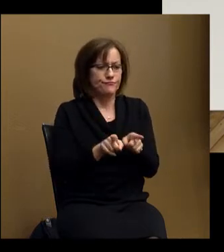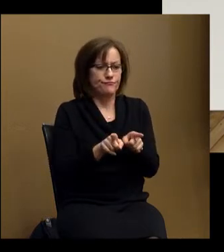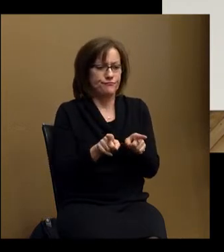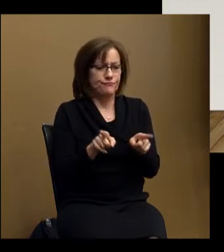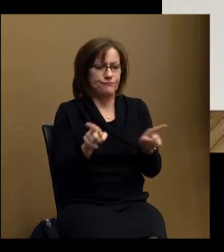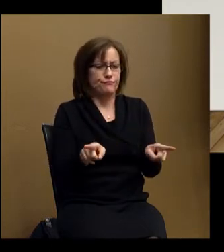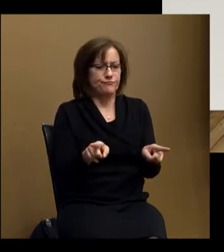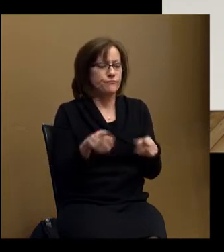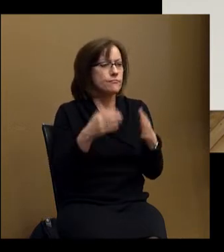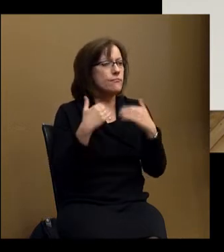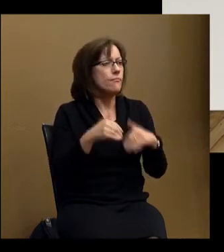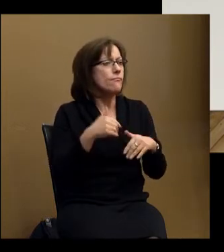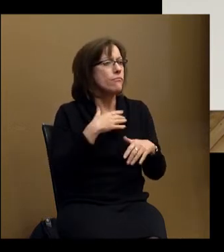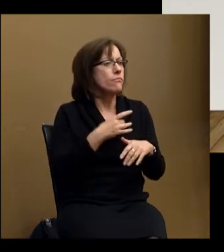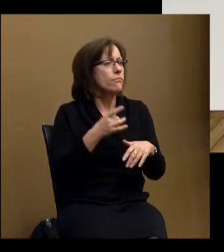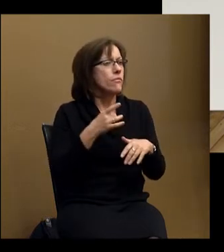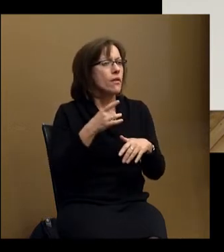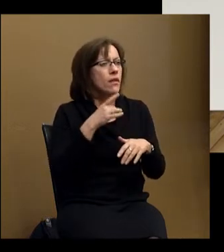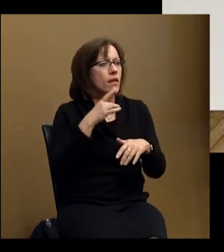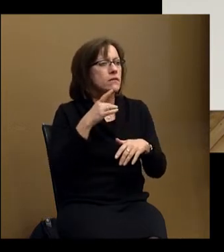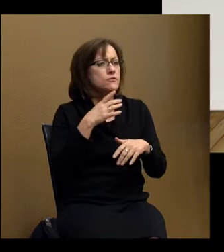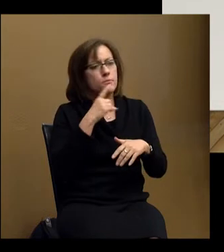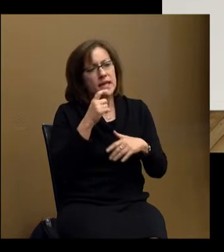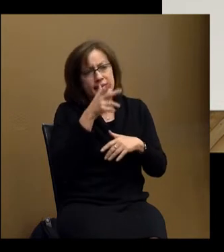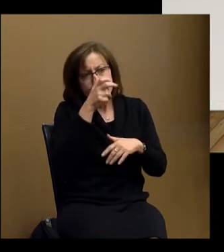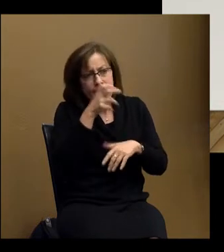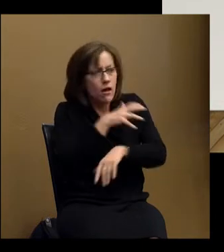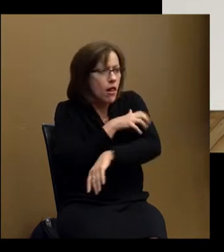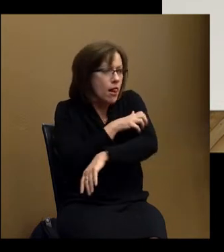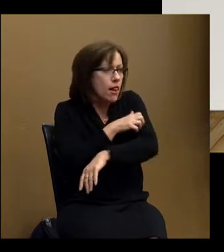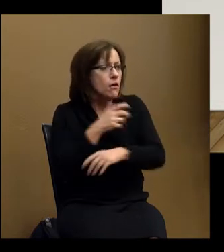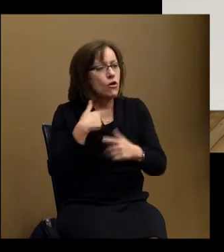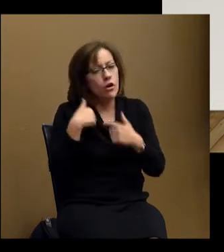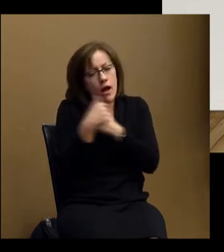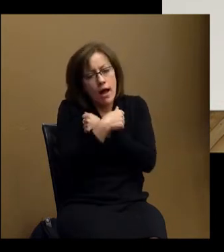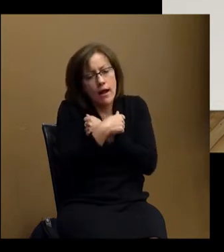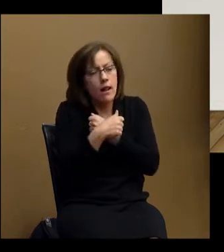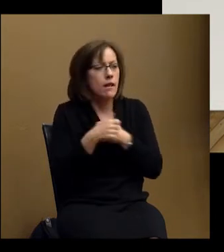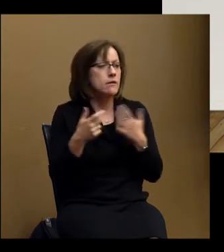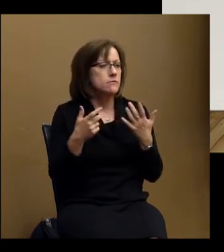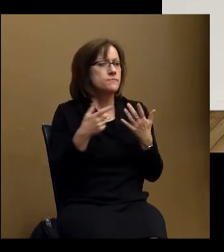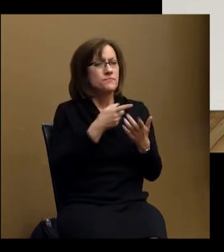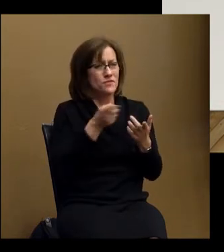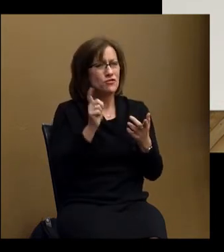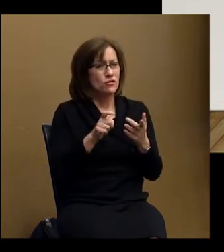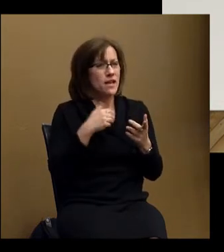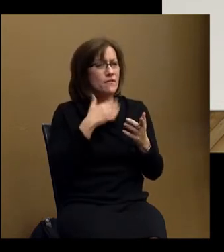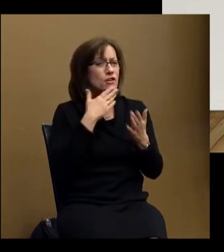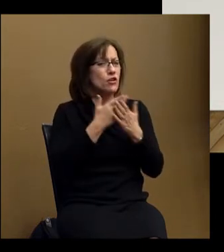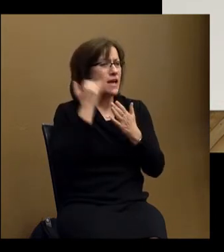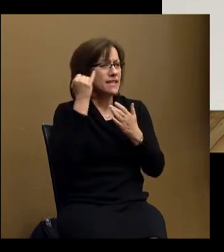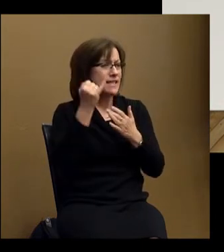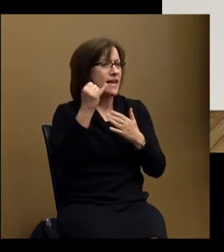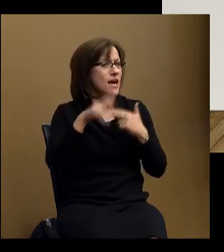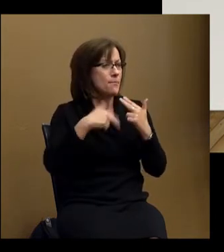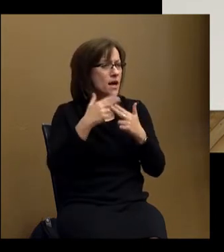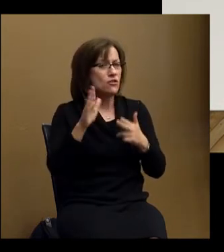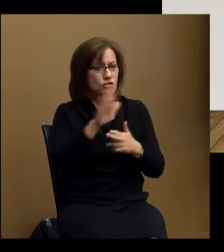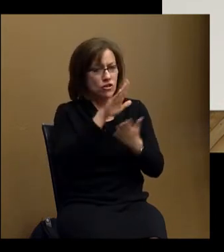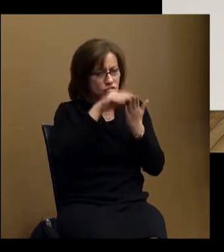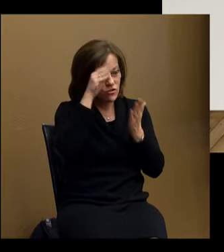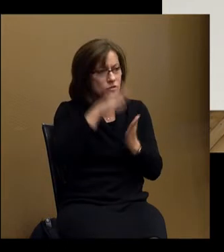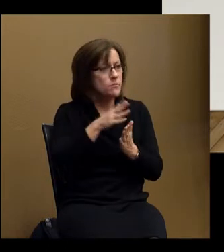cuddled. So you should have a good idea kind of your student by kind of looking at